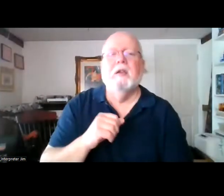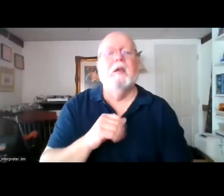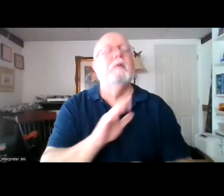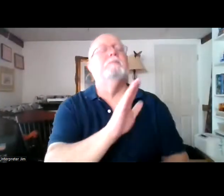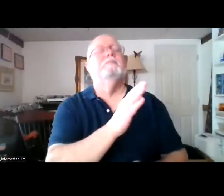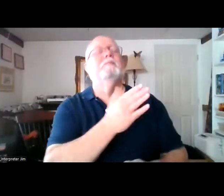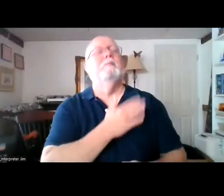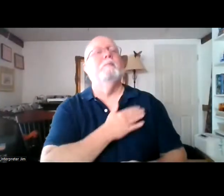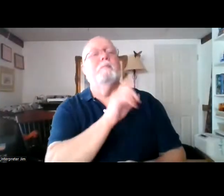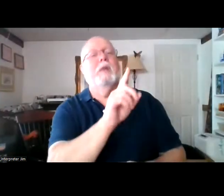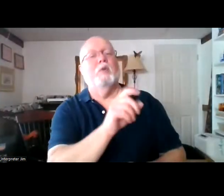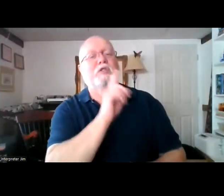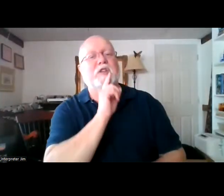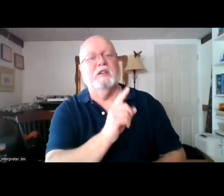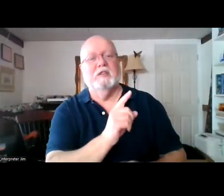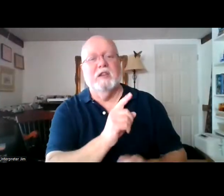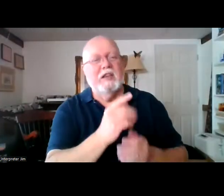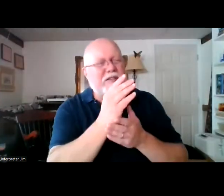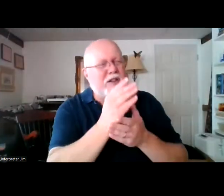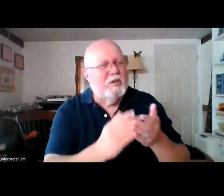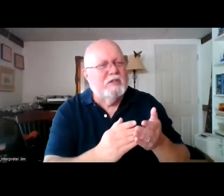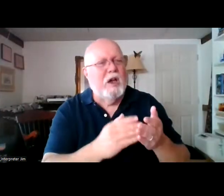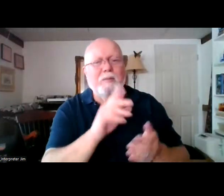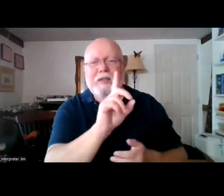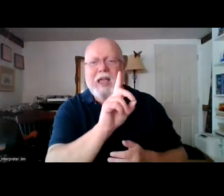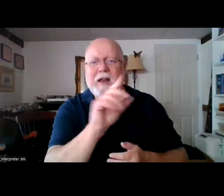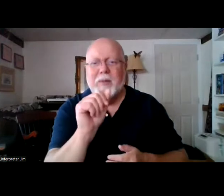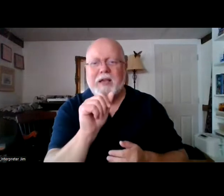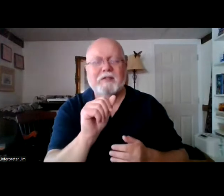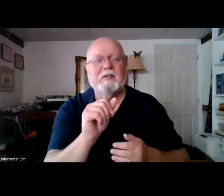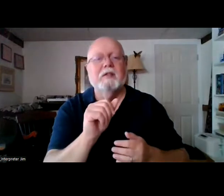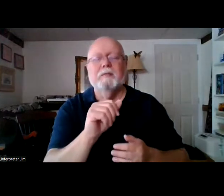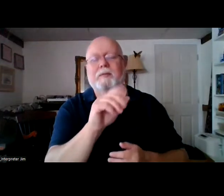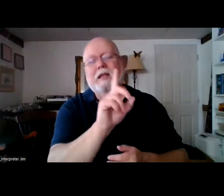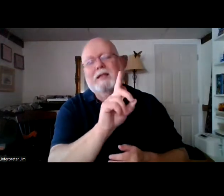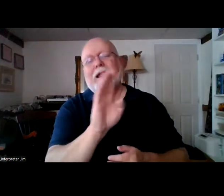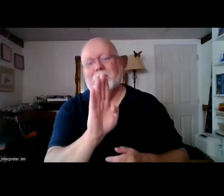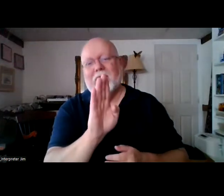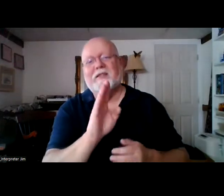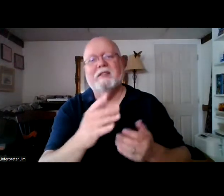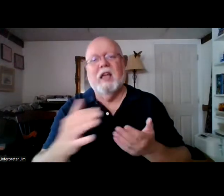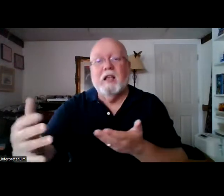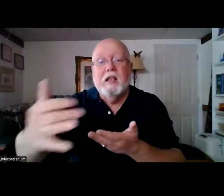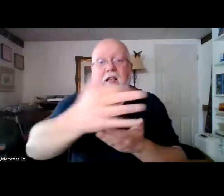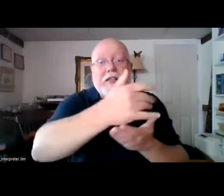question reads, is there a qualitative database that collects its information? Robin